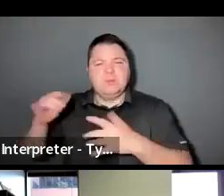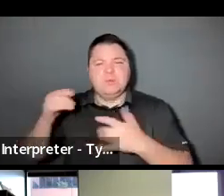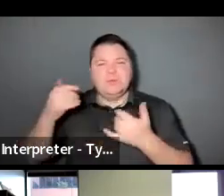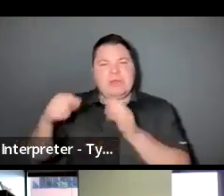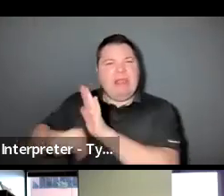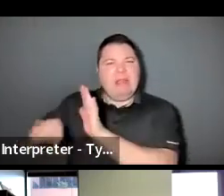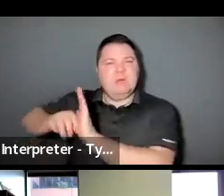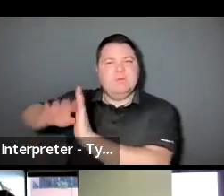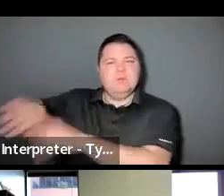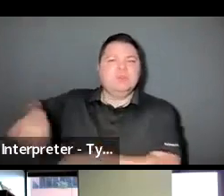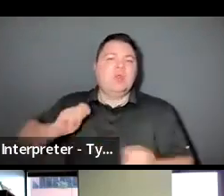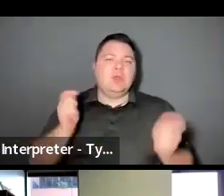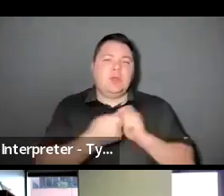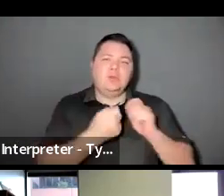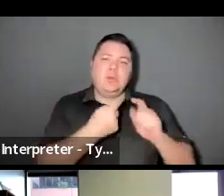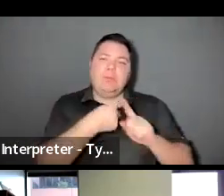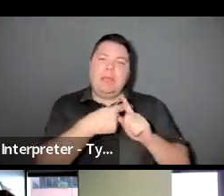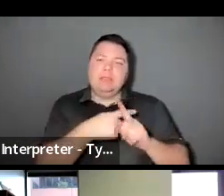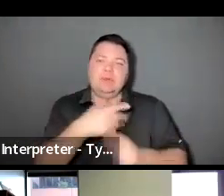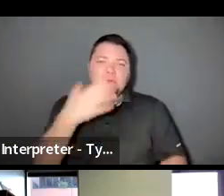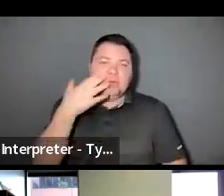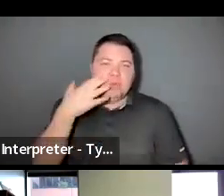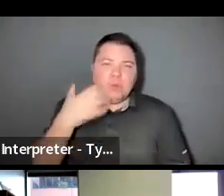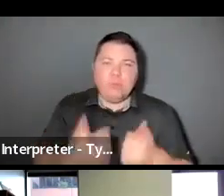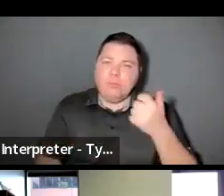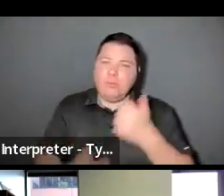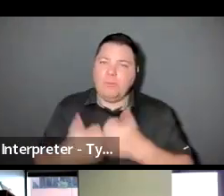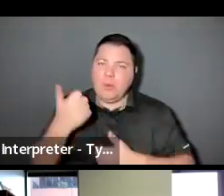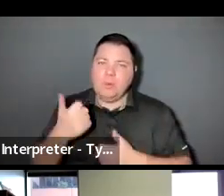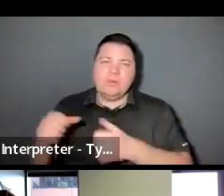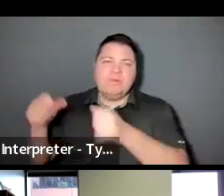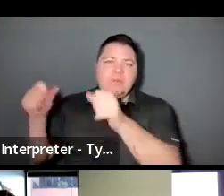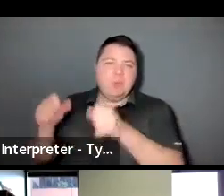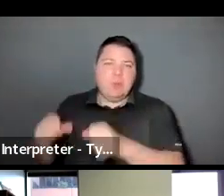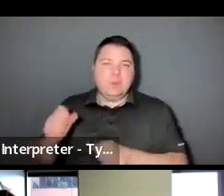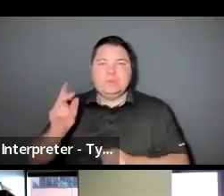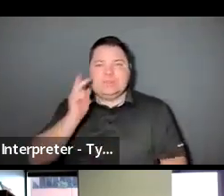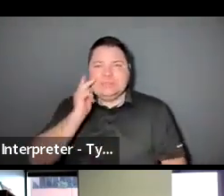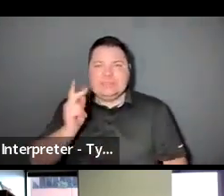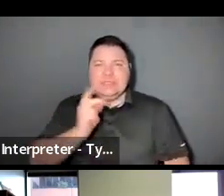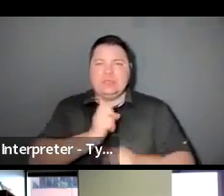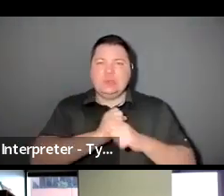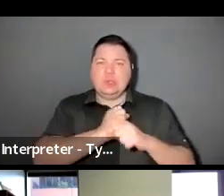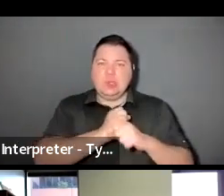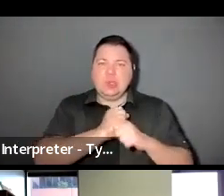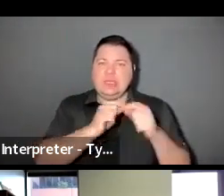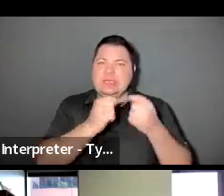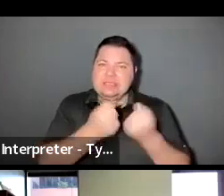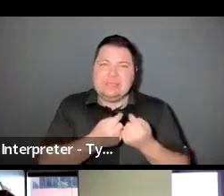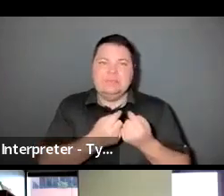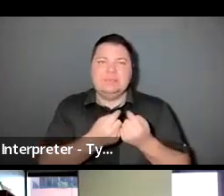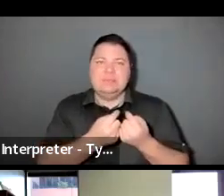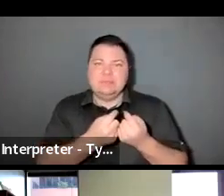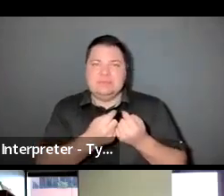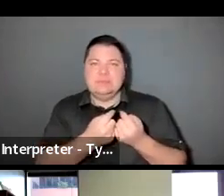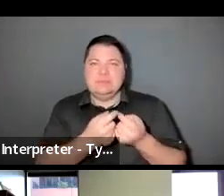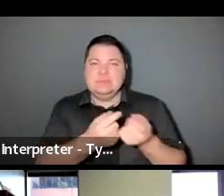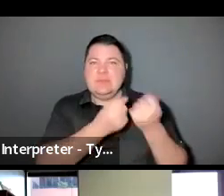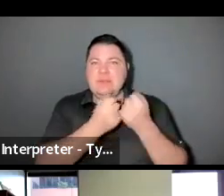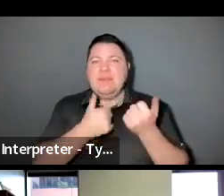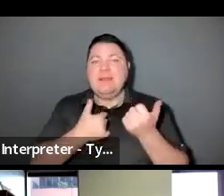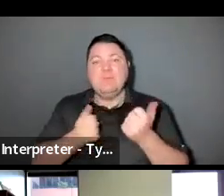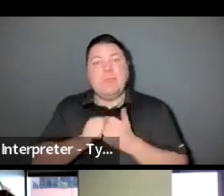out. You'll note that on the majority of those posts, you'll see our security teams out. That's because I'm out with